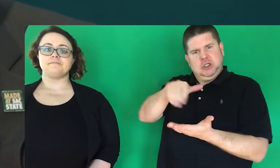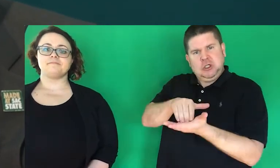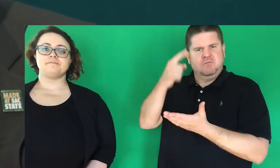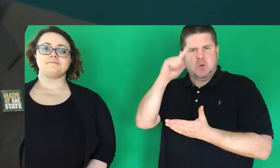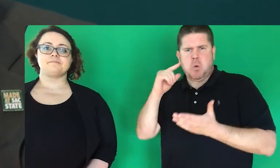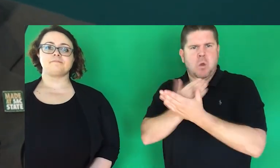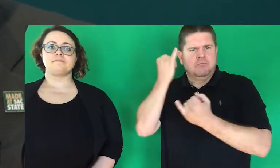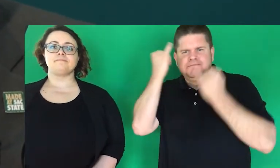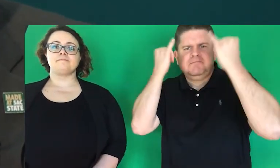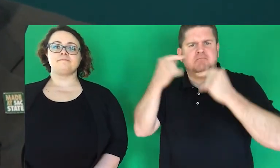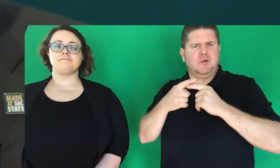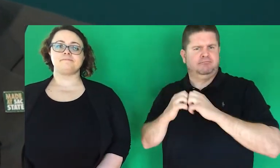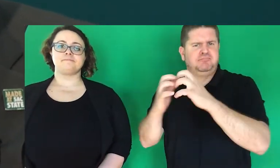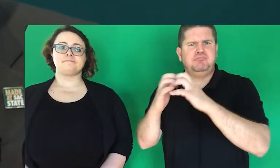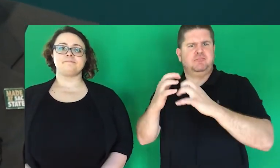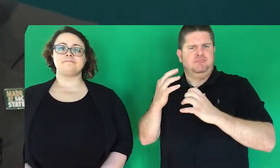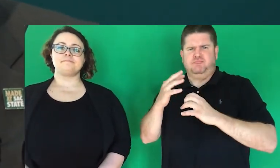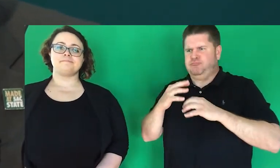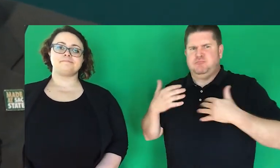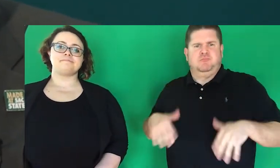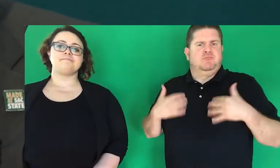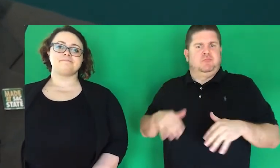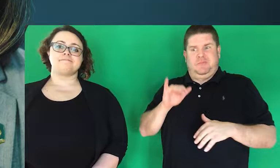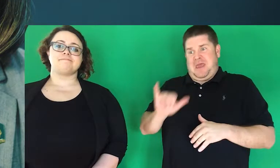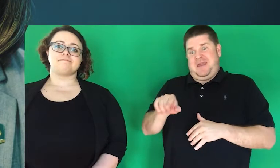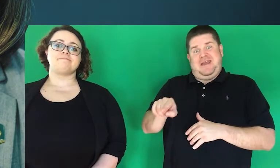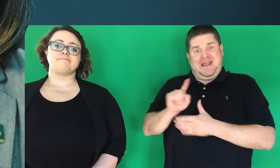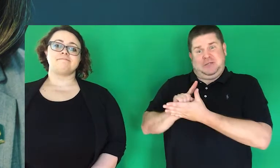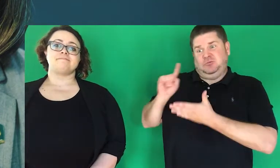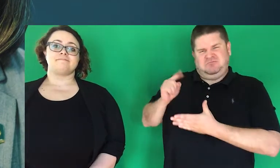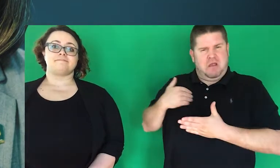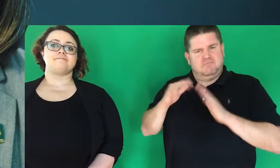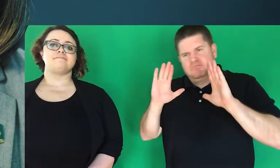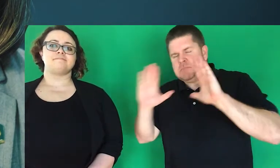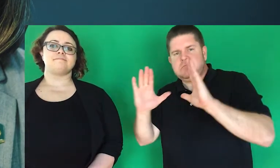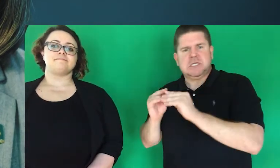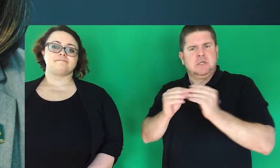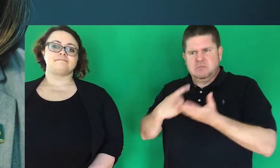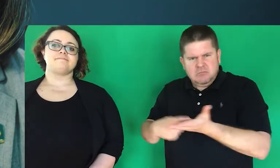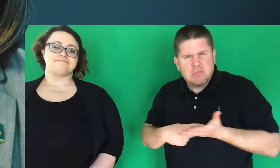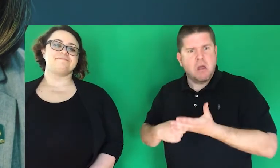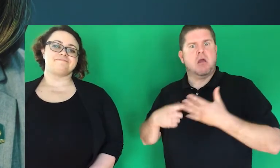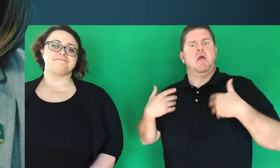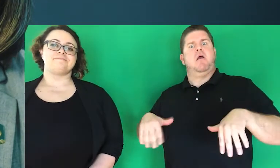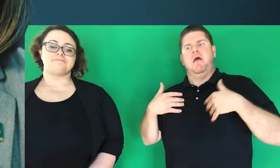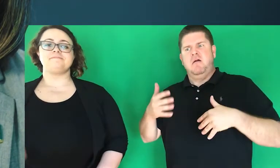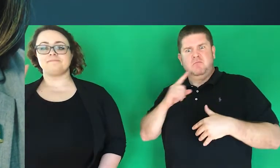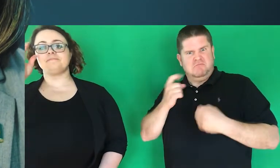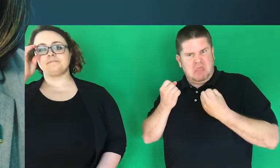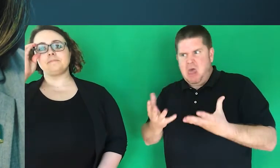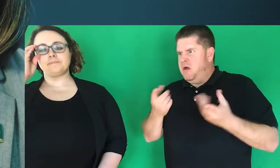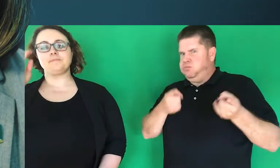Innovation and Entrepreneurship. Just this last week, we had a fantastic meeting about everything